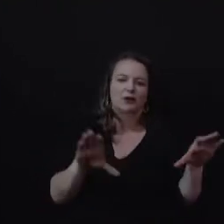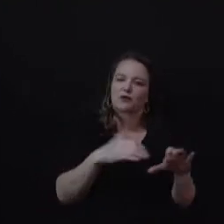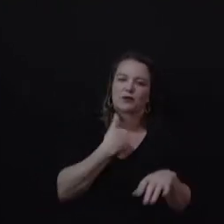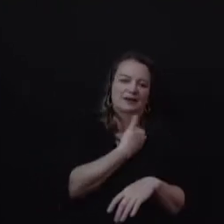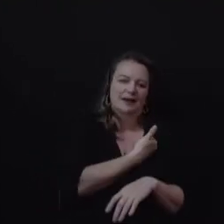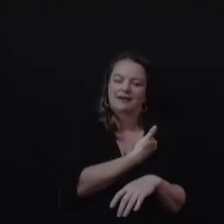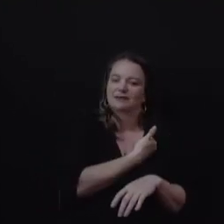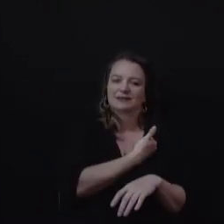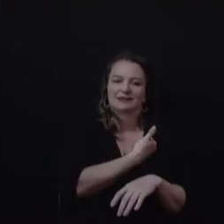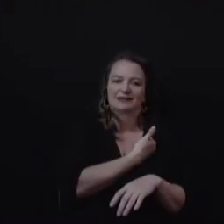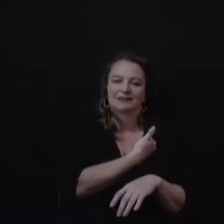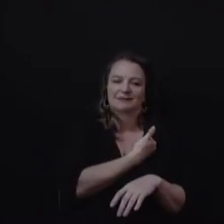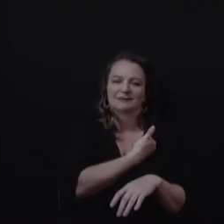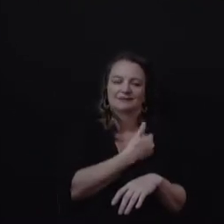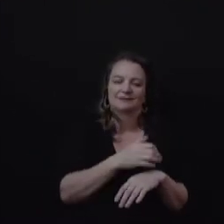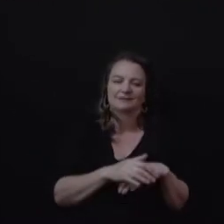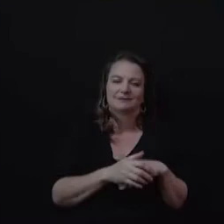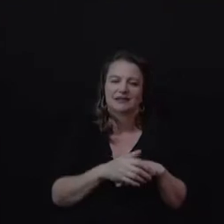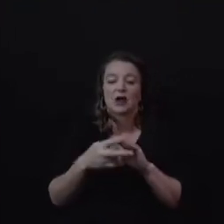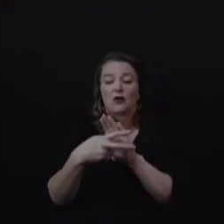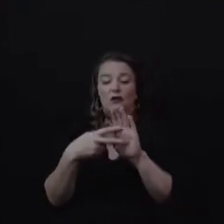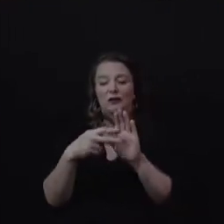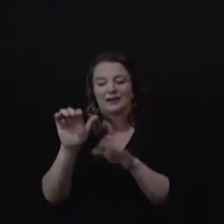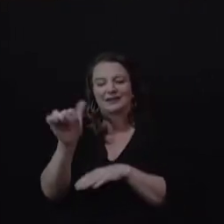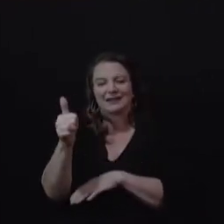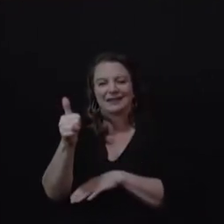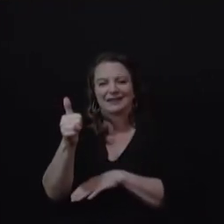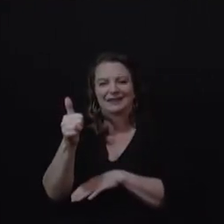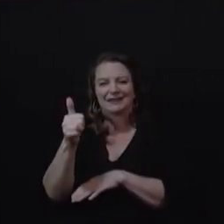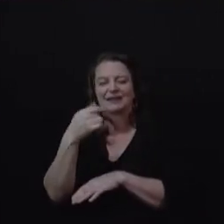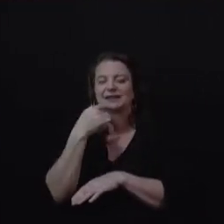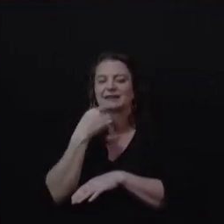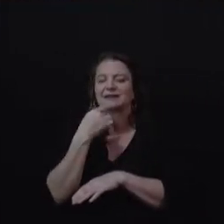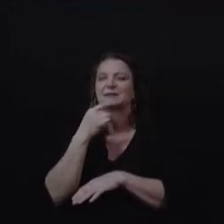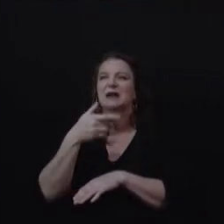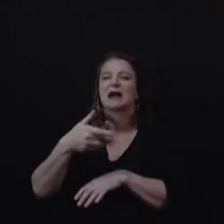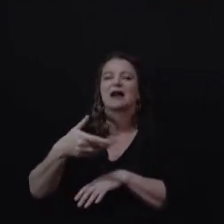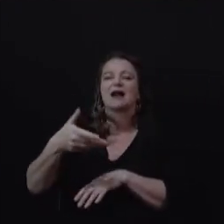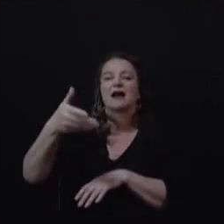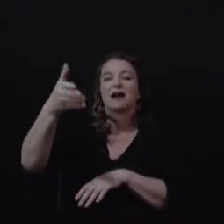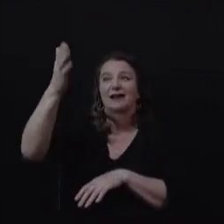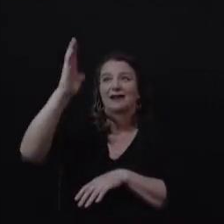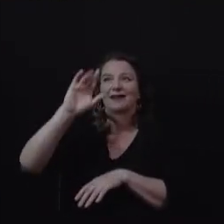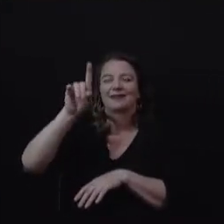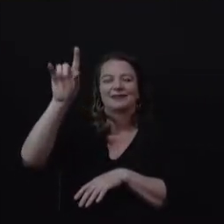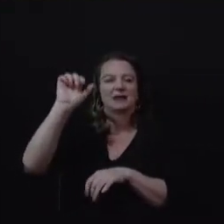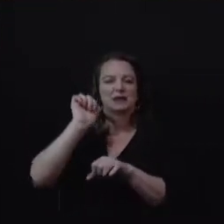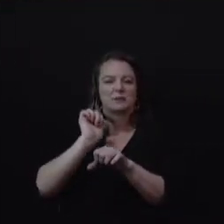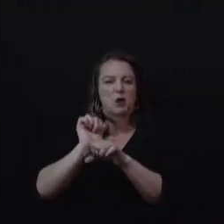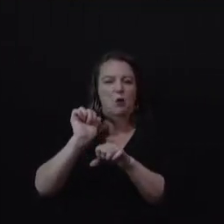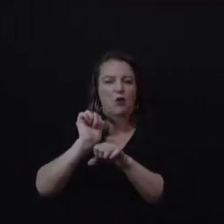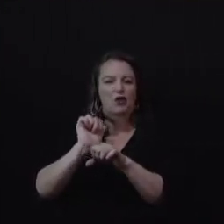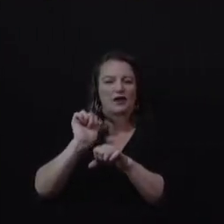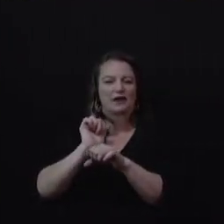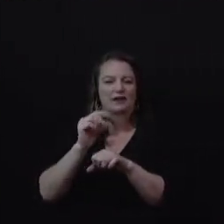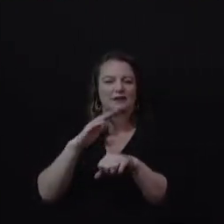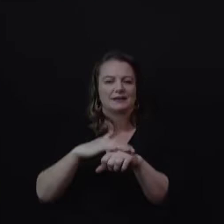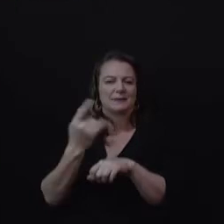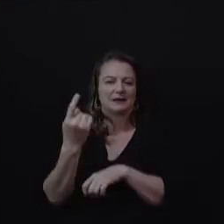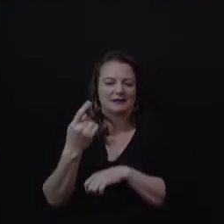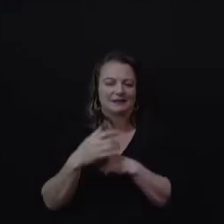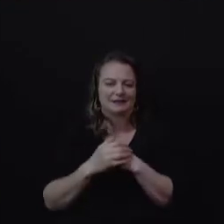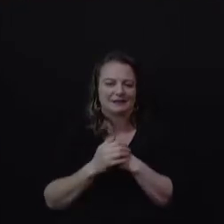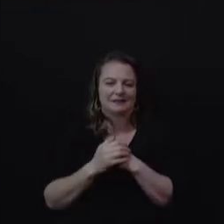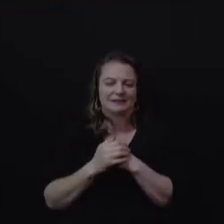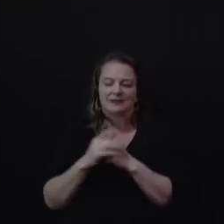ourselves. Verse 10 tells us that God's been working on something. You see that?